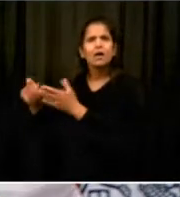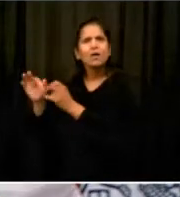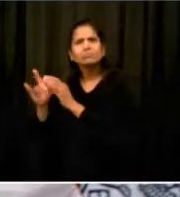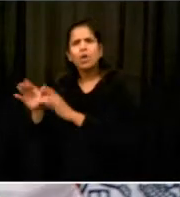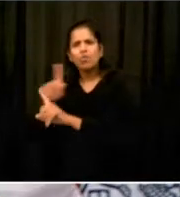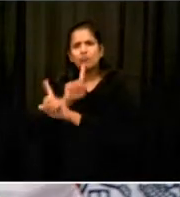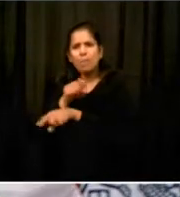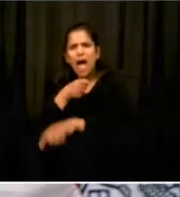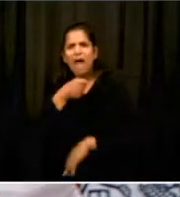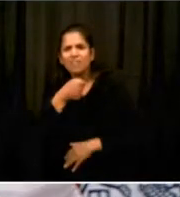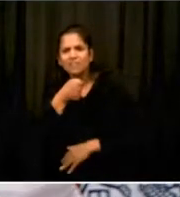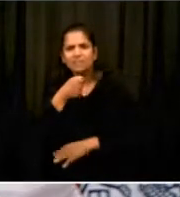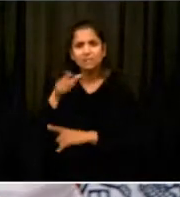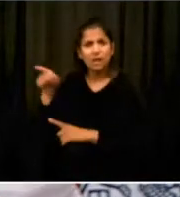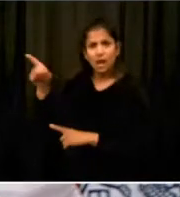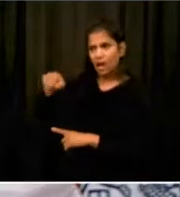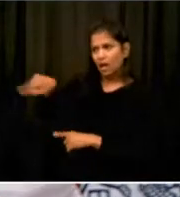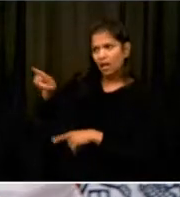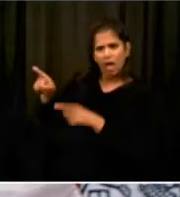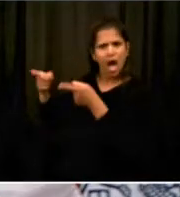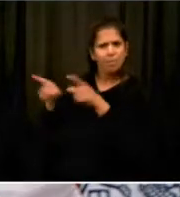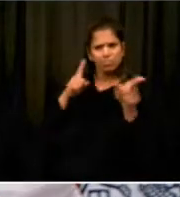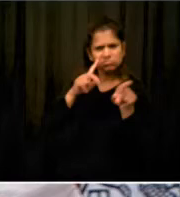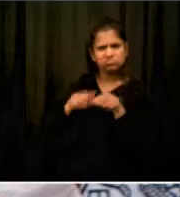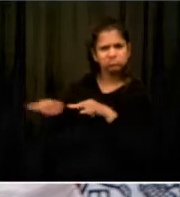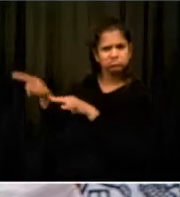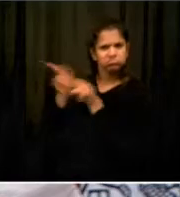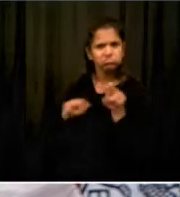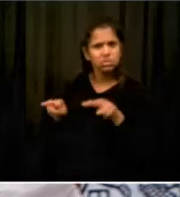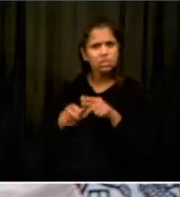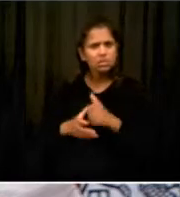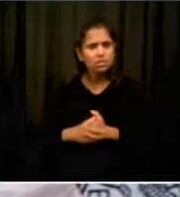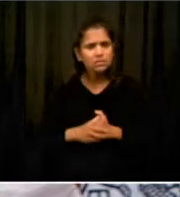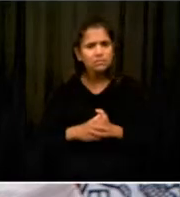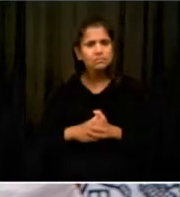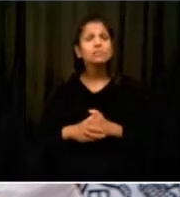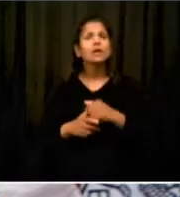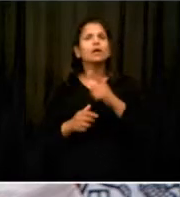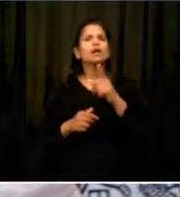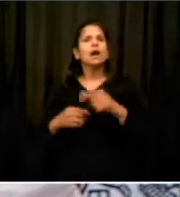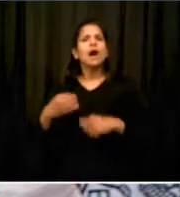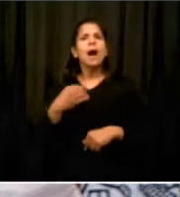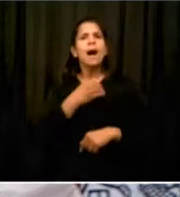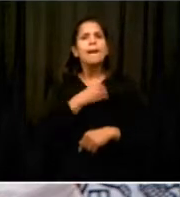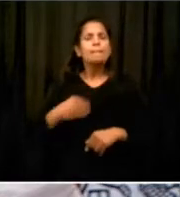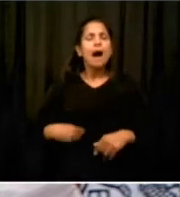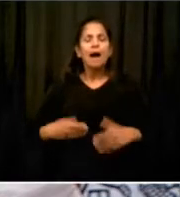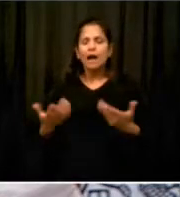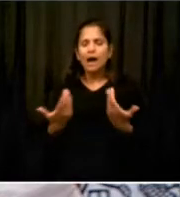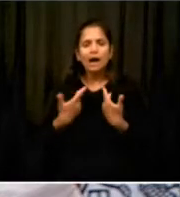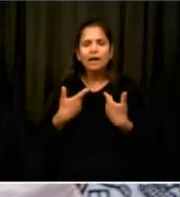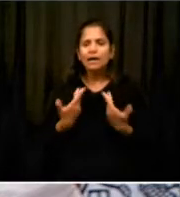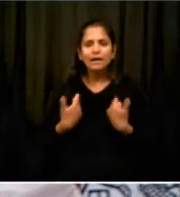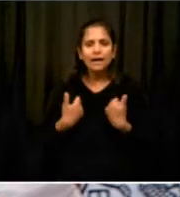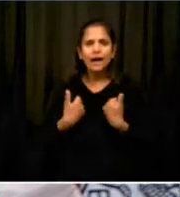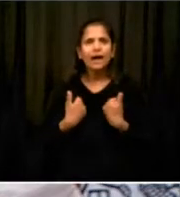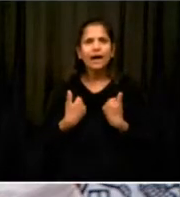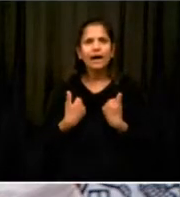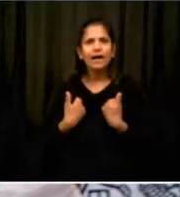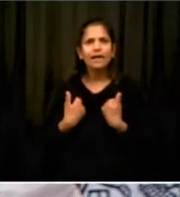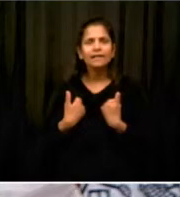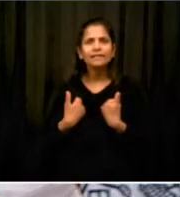that? I just said it, Julia. If I think something's not factually correct or a misinterpretation of